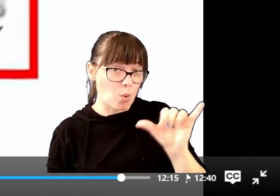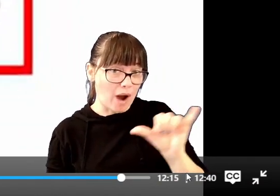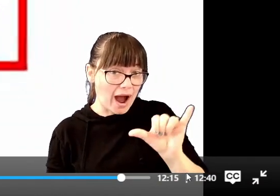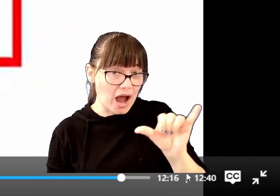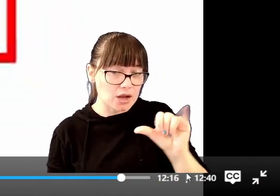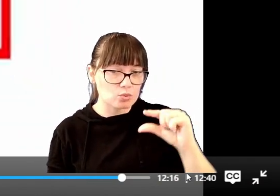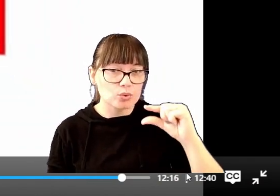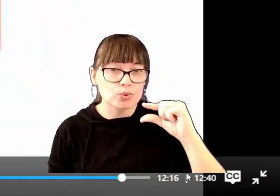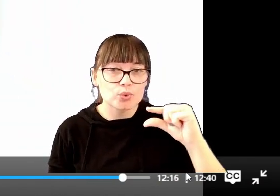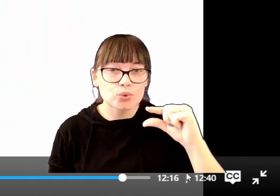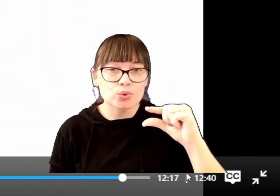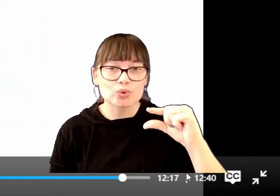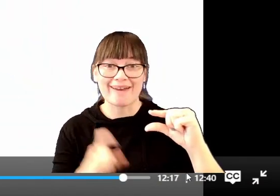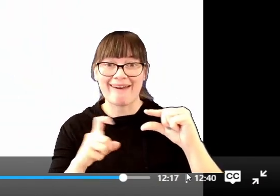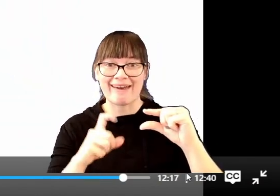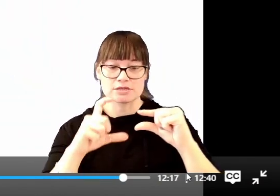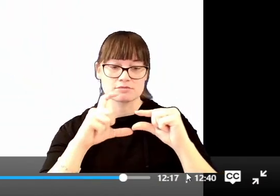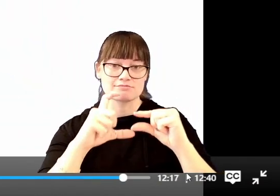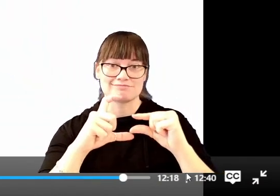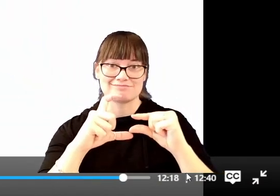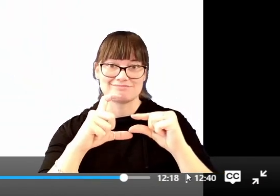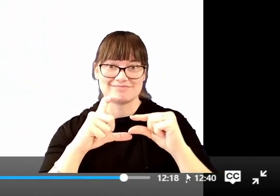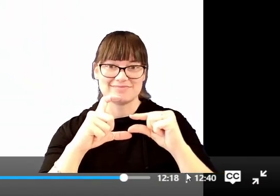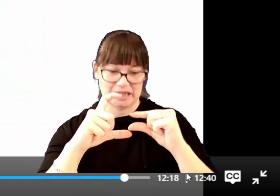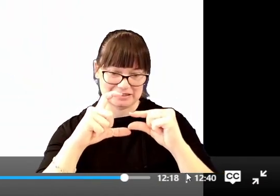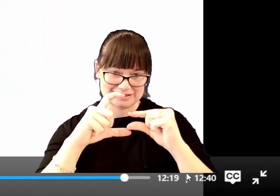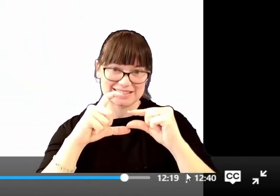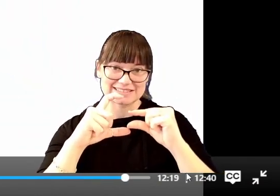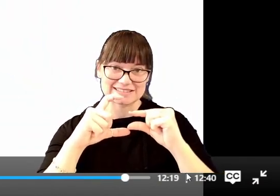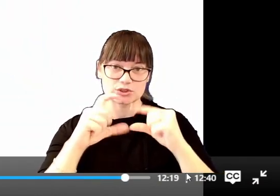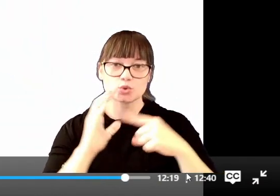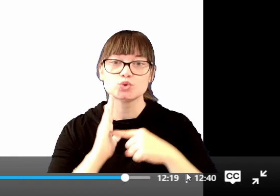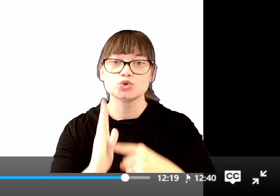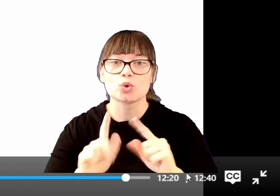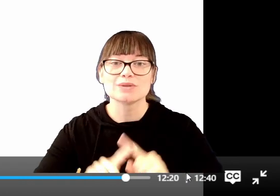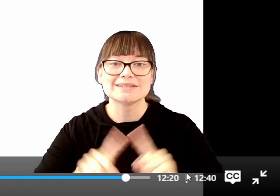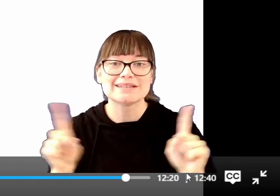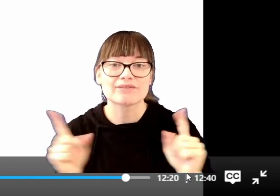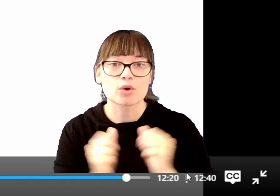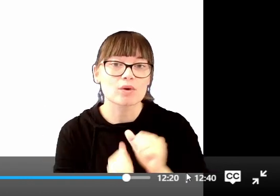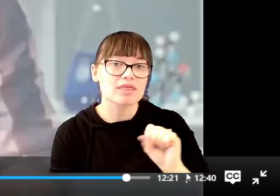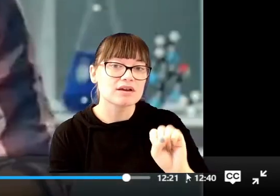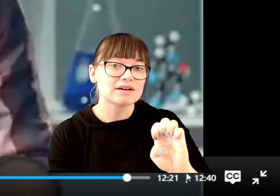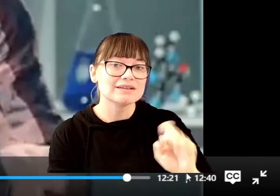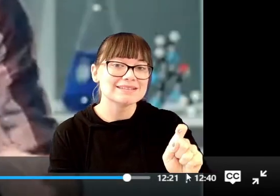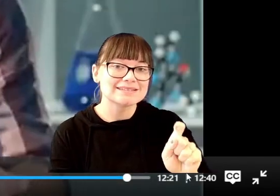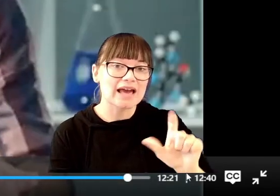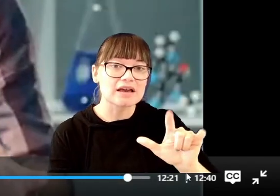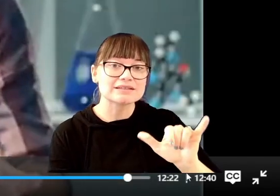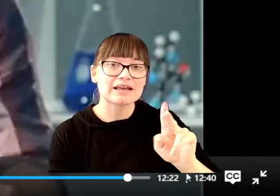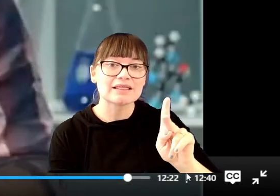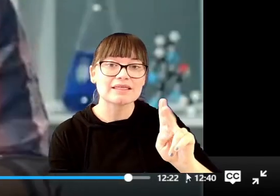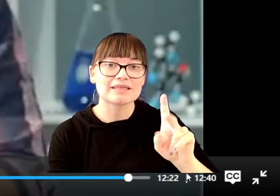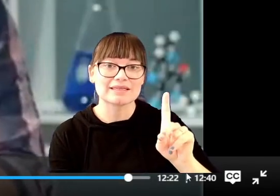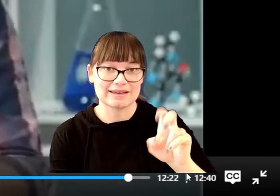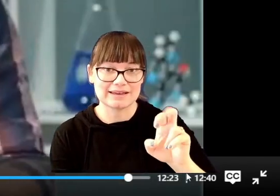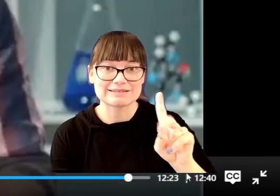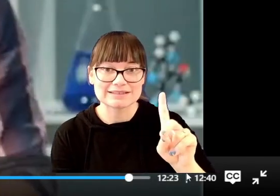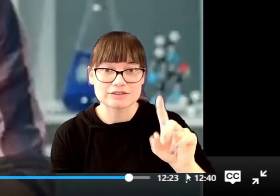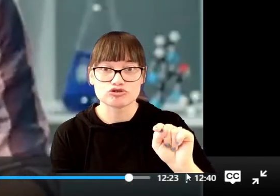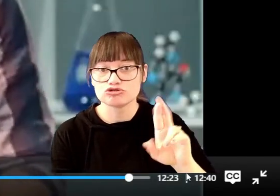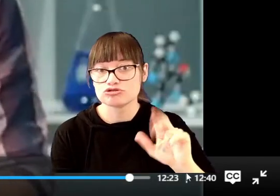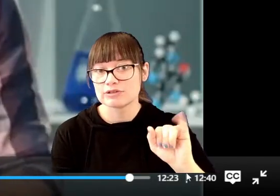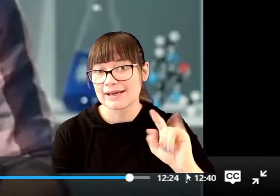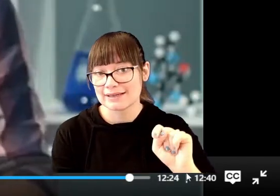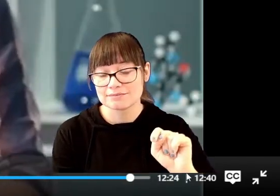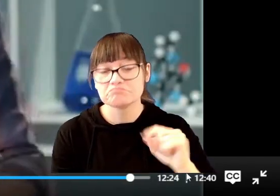size of the X chromosome, and that leads to some of those differences that I was talking about with sex-linked traits. So it doesn't matter, human or